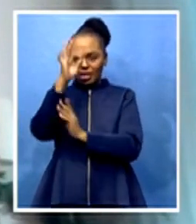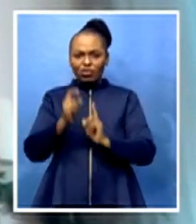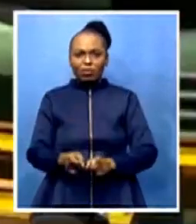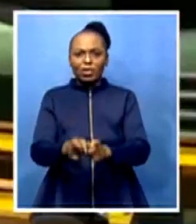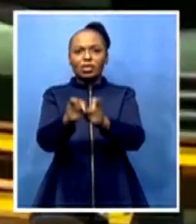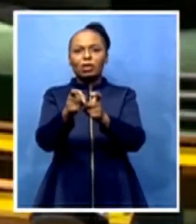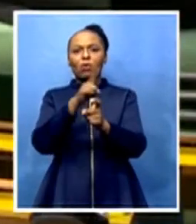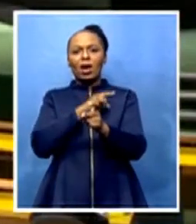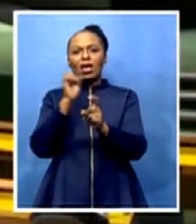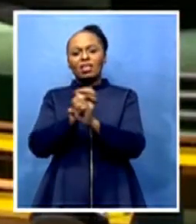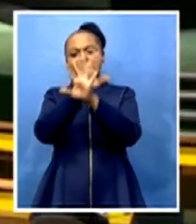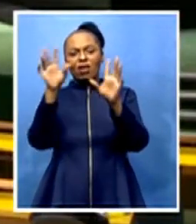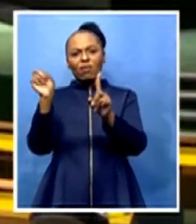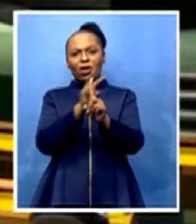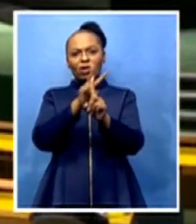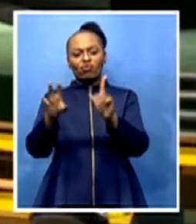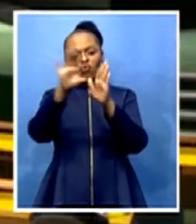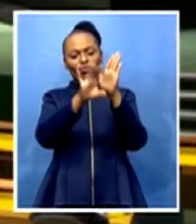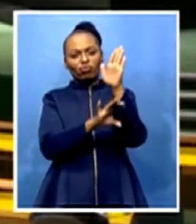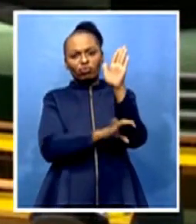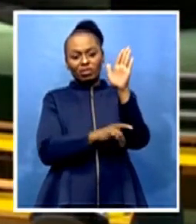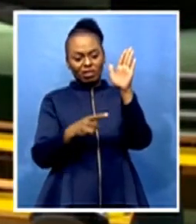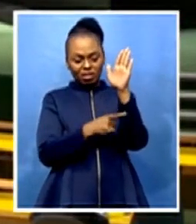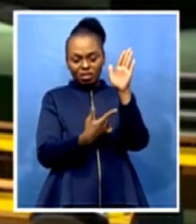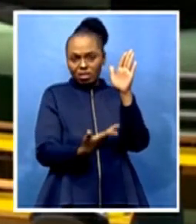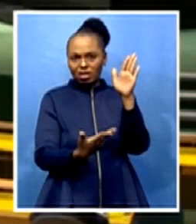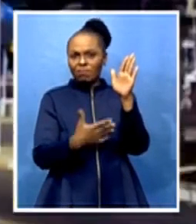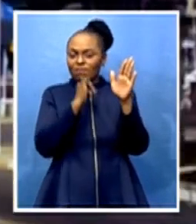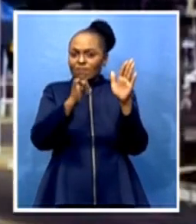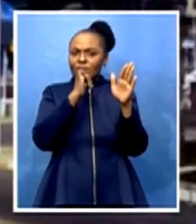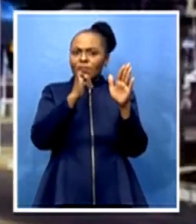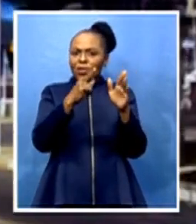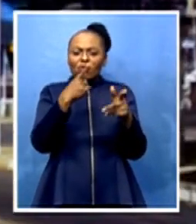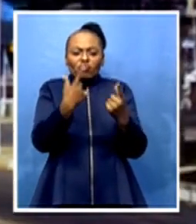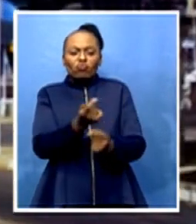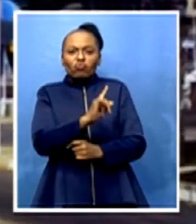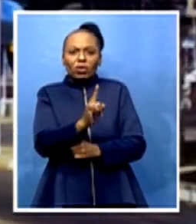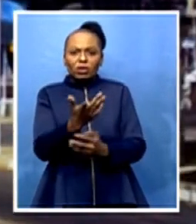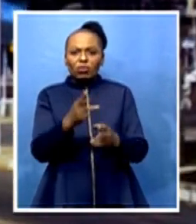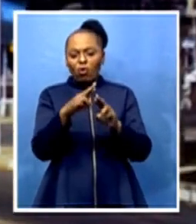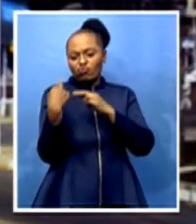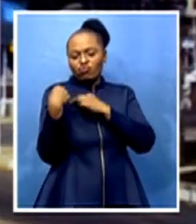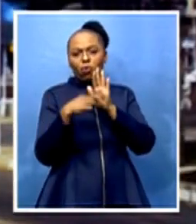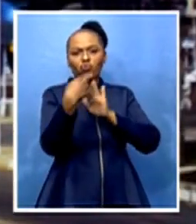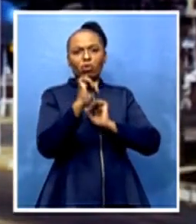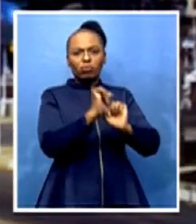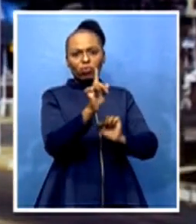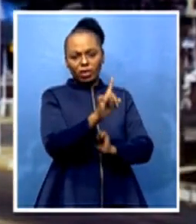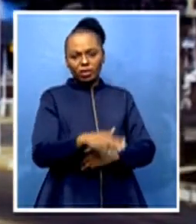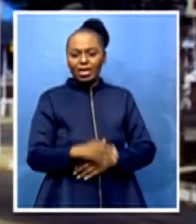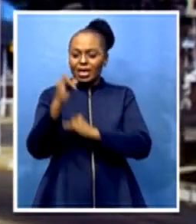constitution, regardless of what they claim. Bergner warned that the international community could no longer take